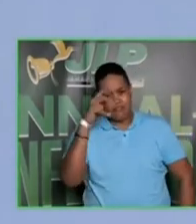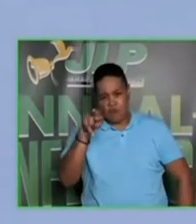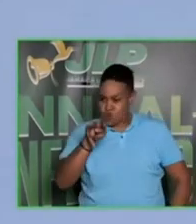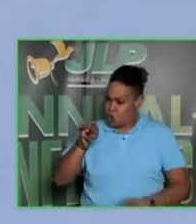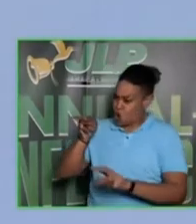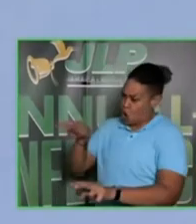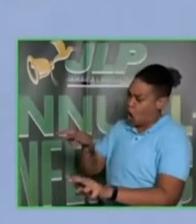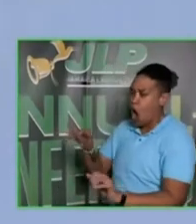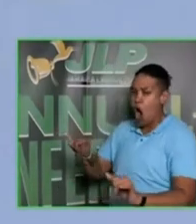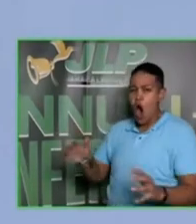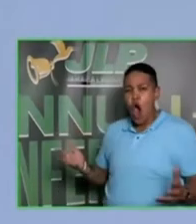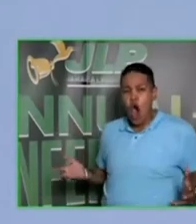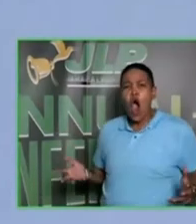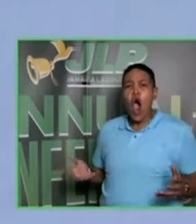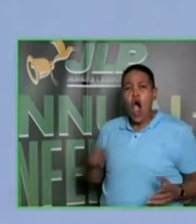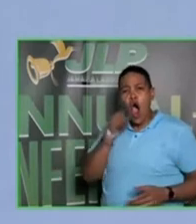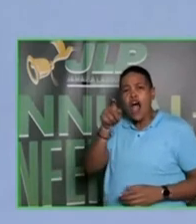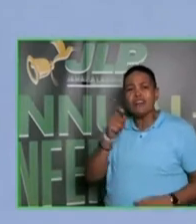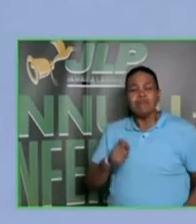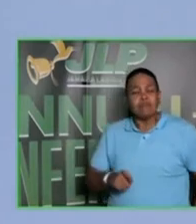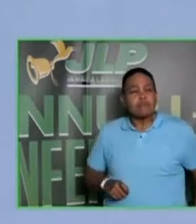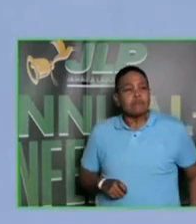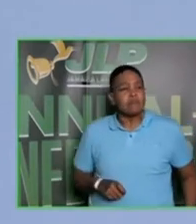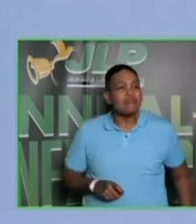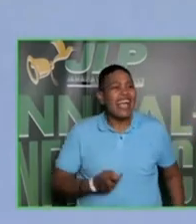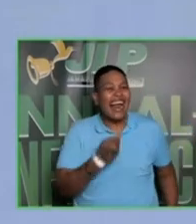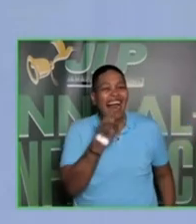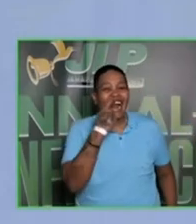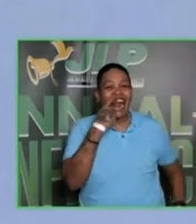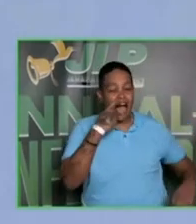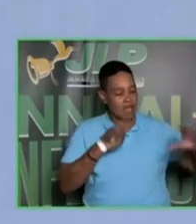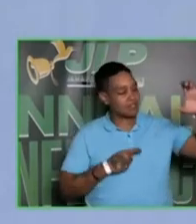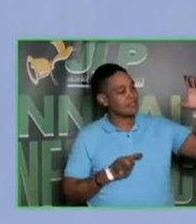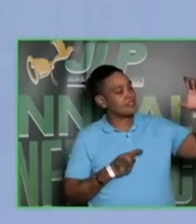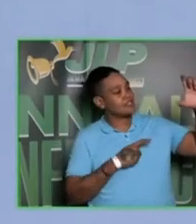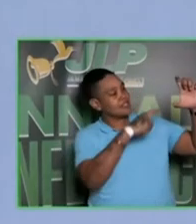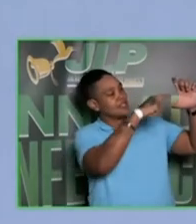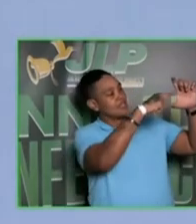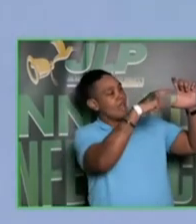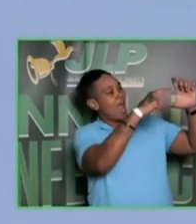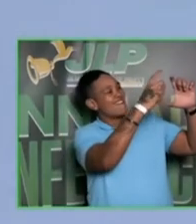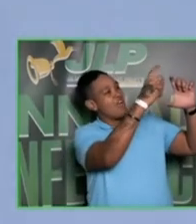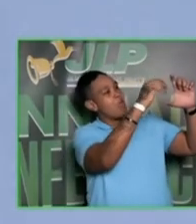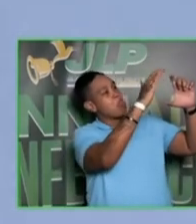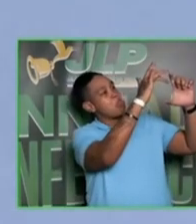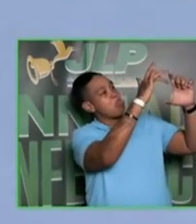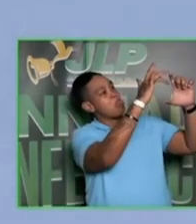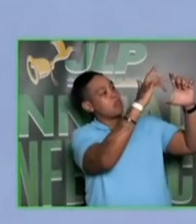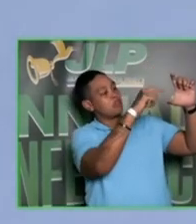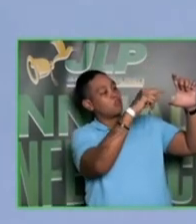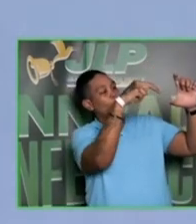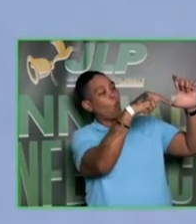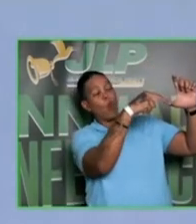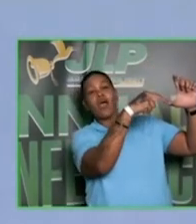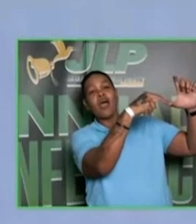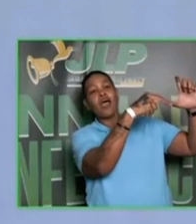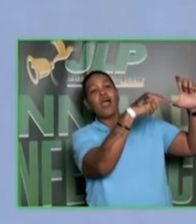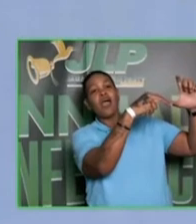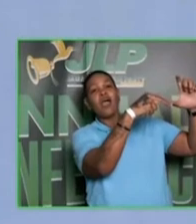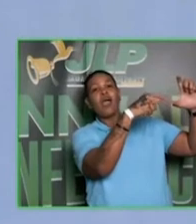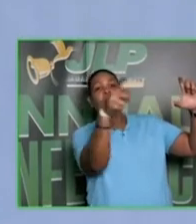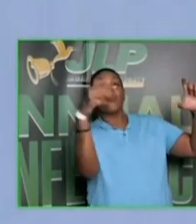view that the glass is half empty, then you are looking at the bottom.